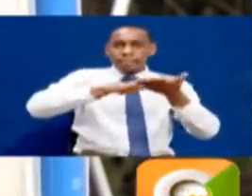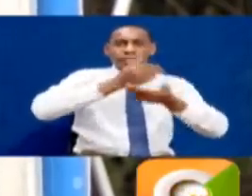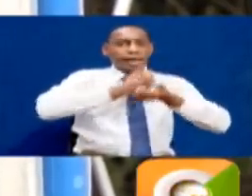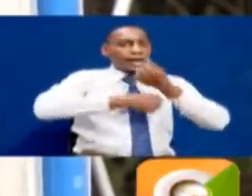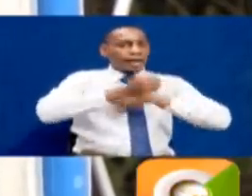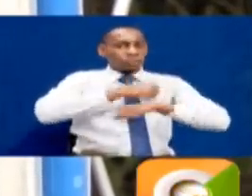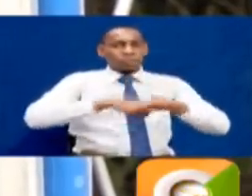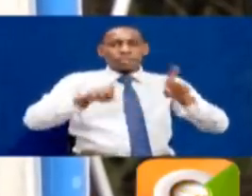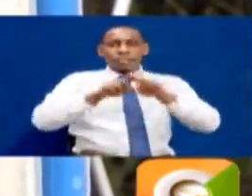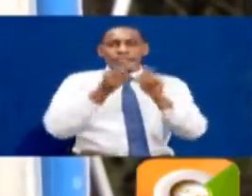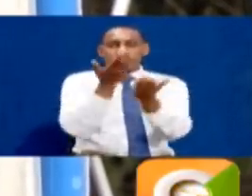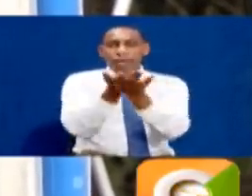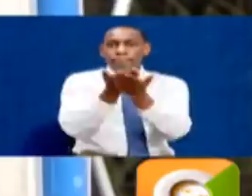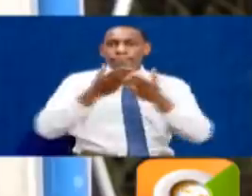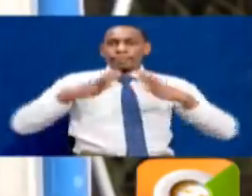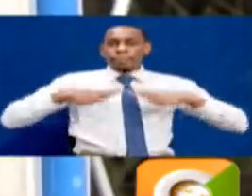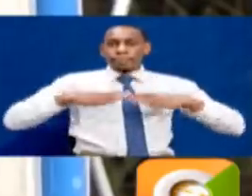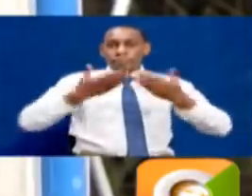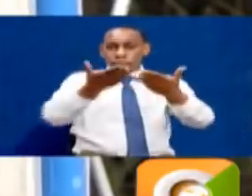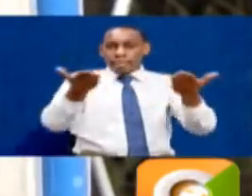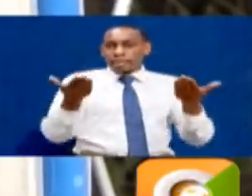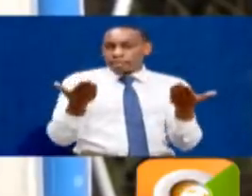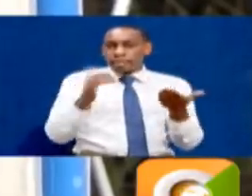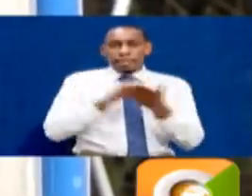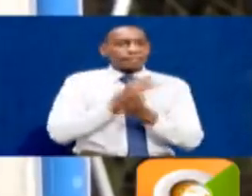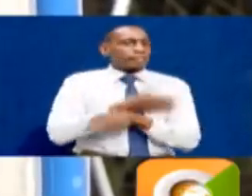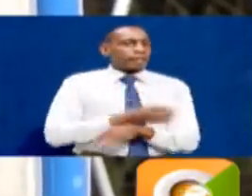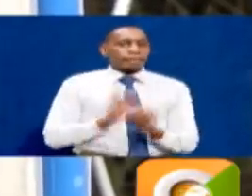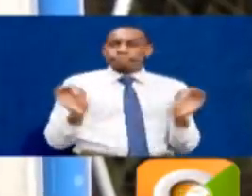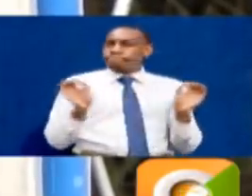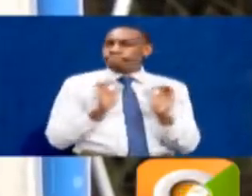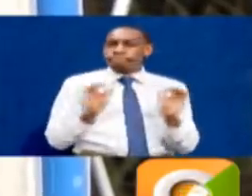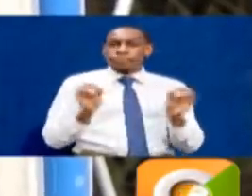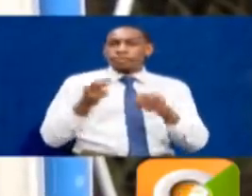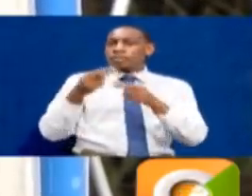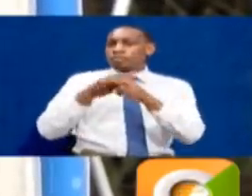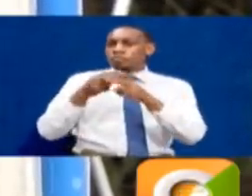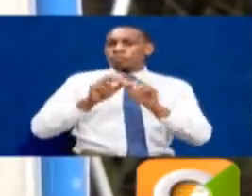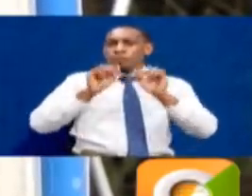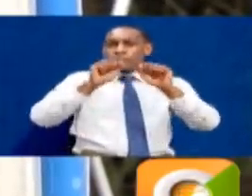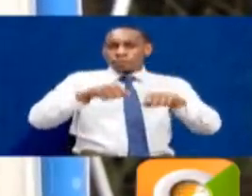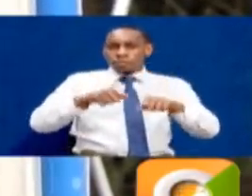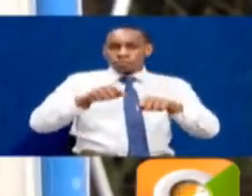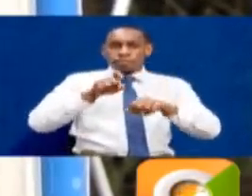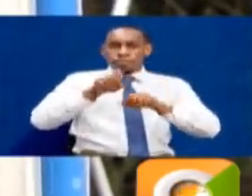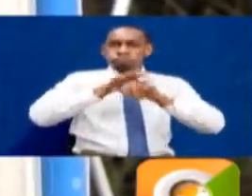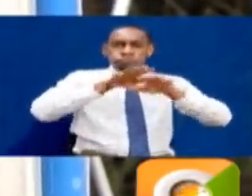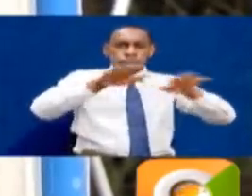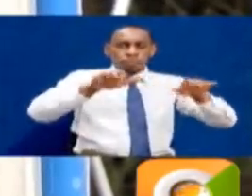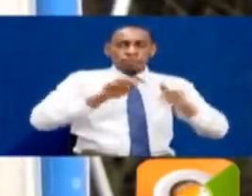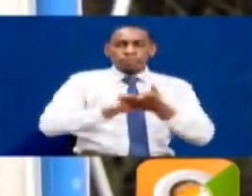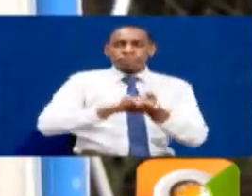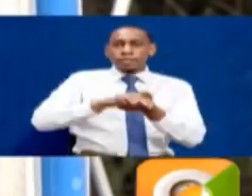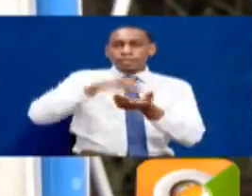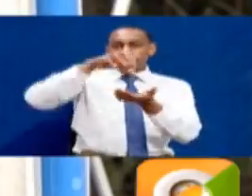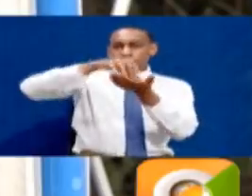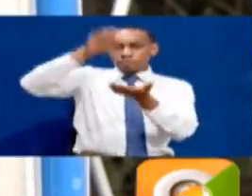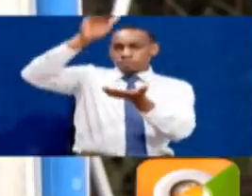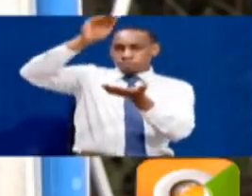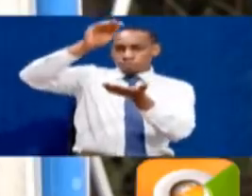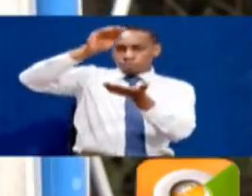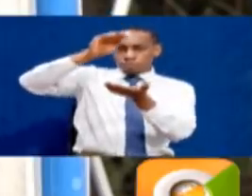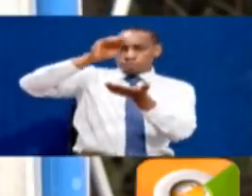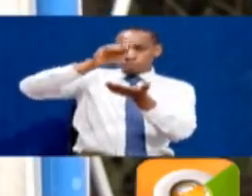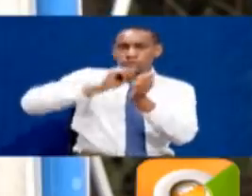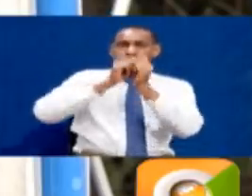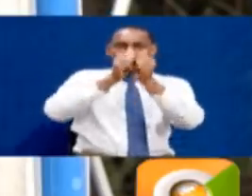measures, and we appeal to Kenyans. Let's not tire. Very soon we'll be able to reach the peak. The cases will start going down,